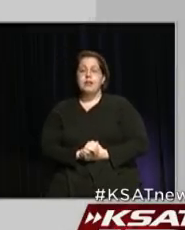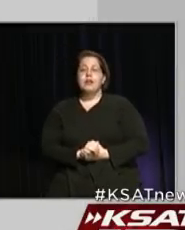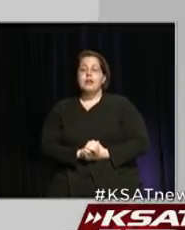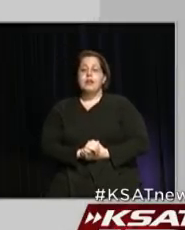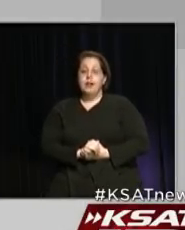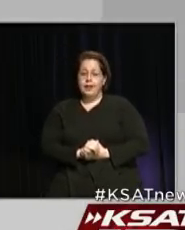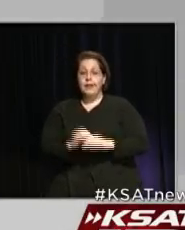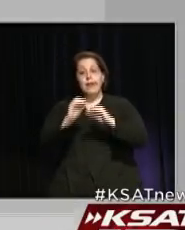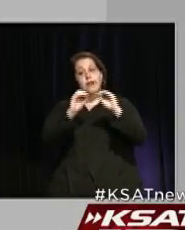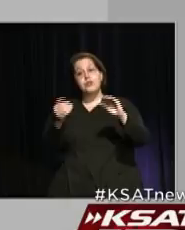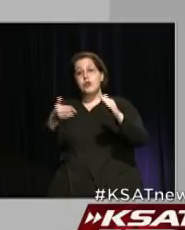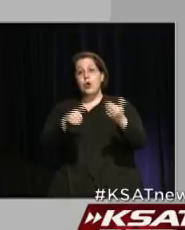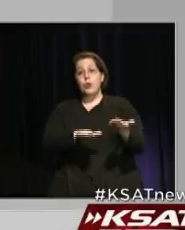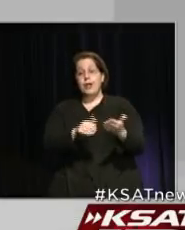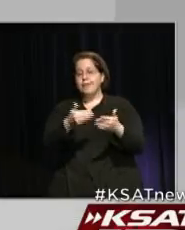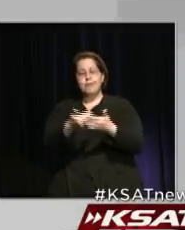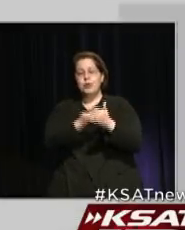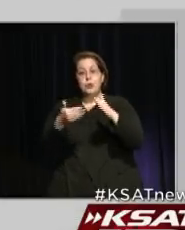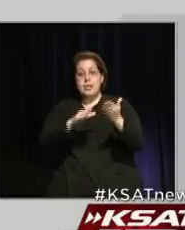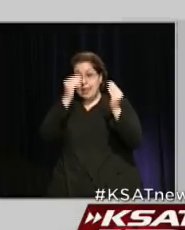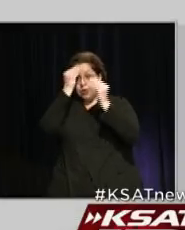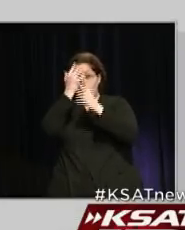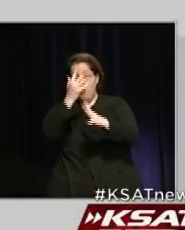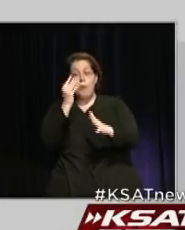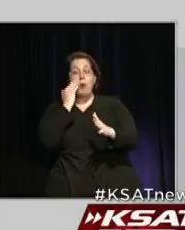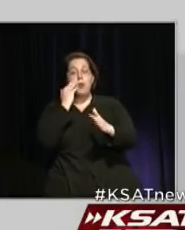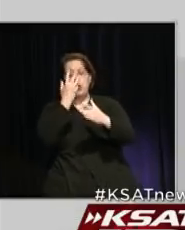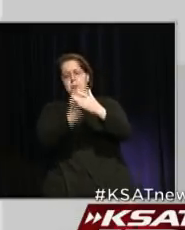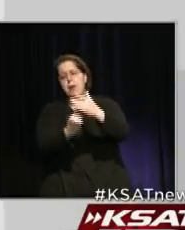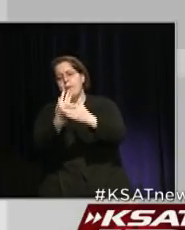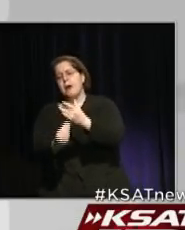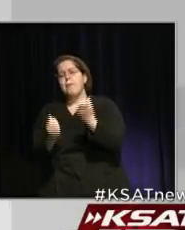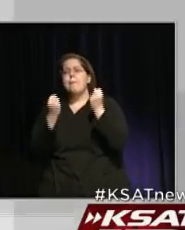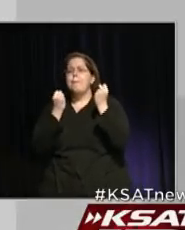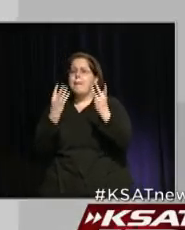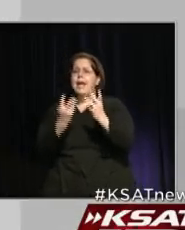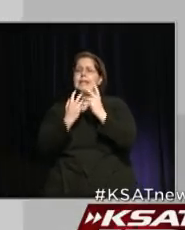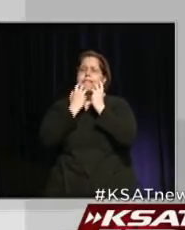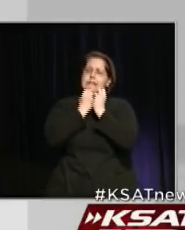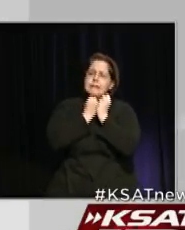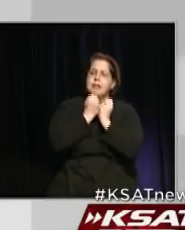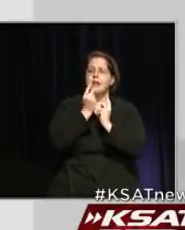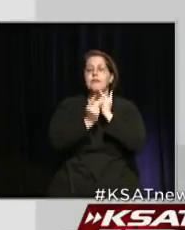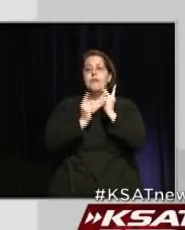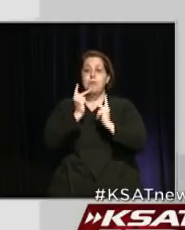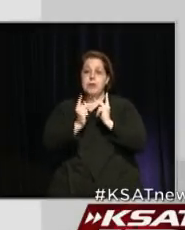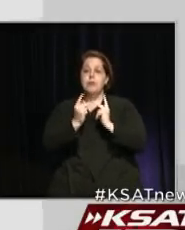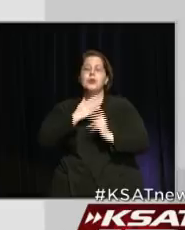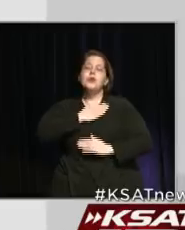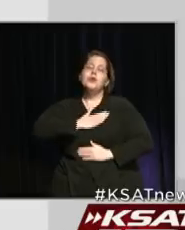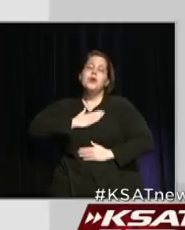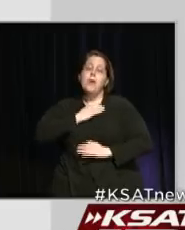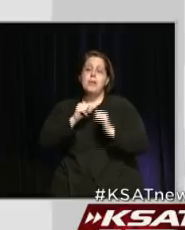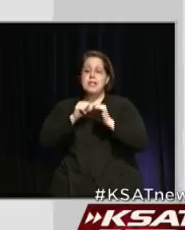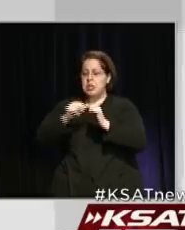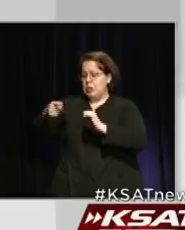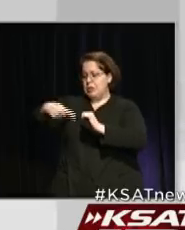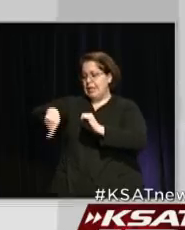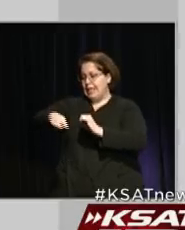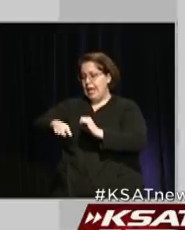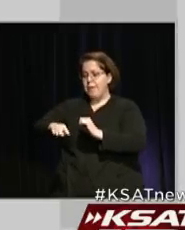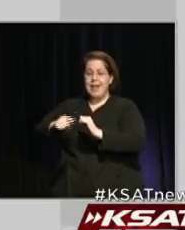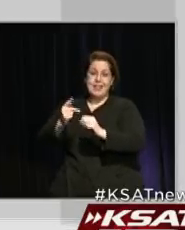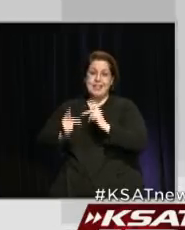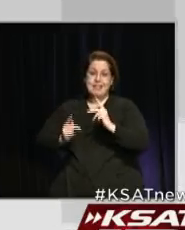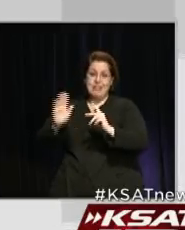Unfortunately, there are no new deaths to report tonight, but we know we have lost a number of our loved ones and neighbors and family members, so please keep them and their